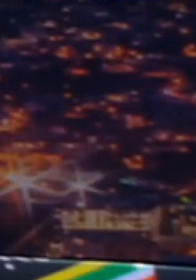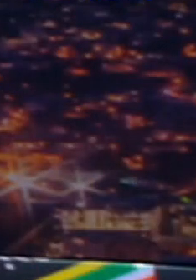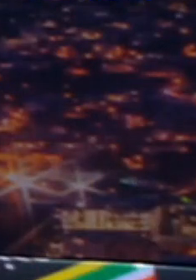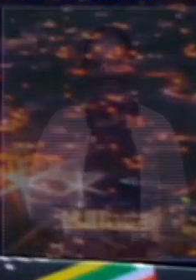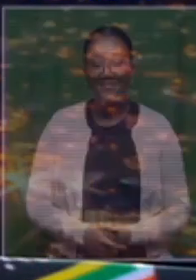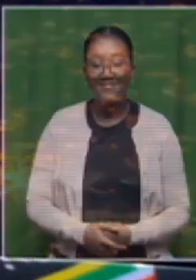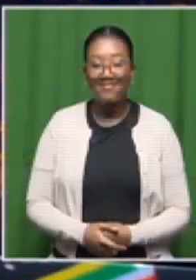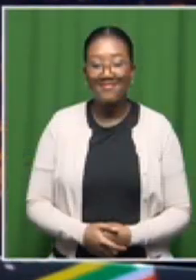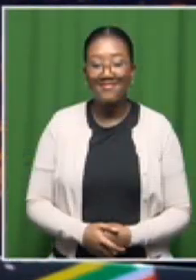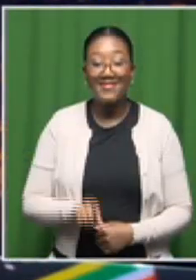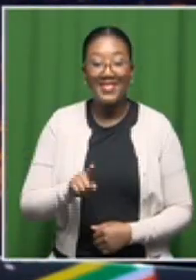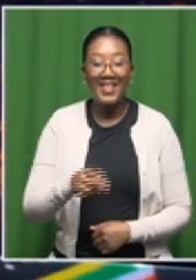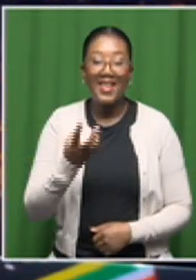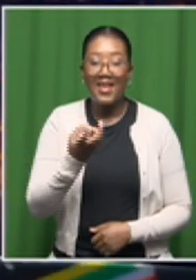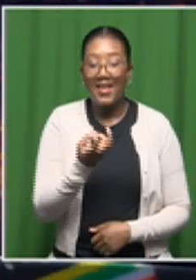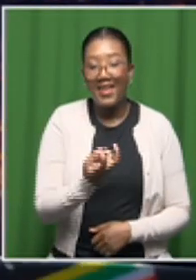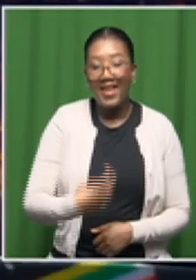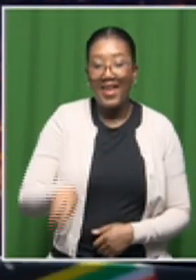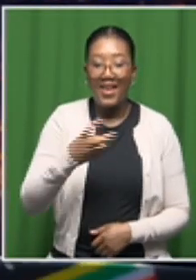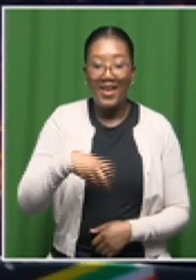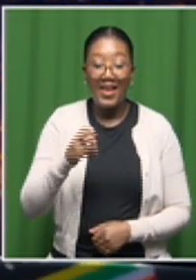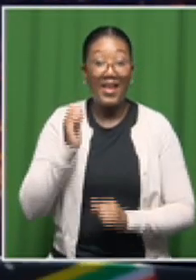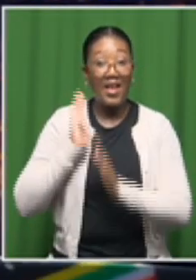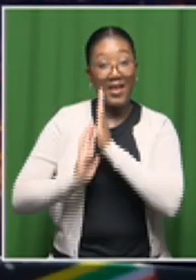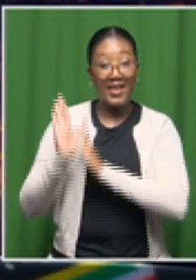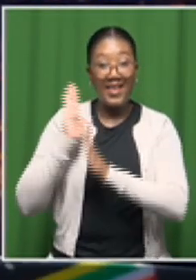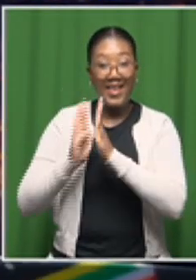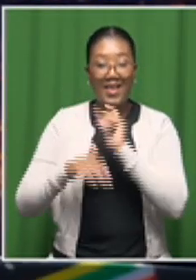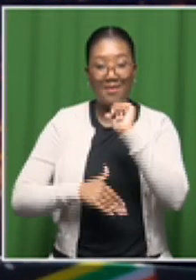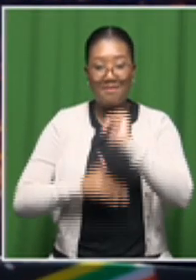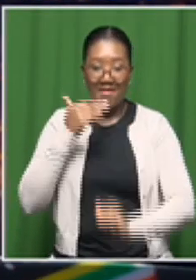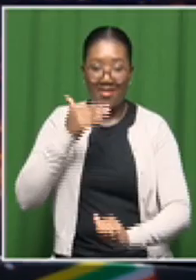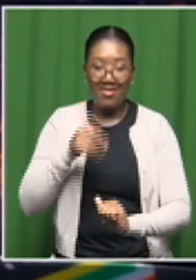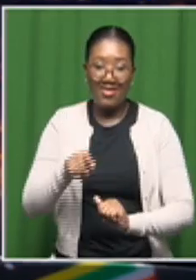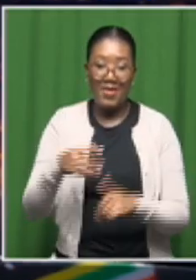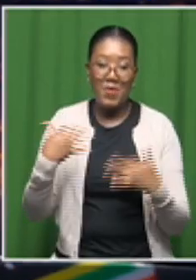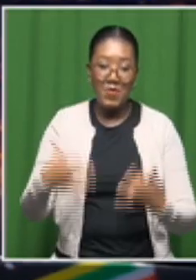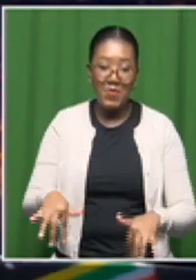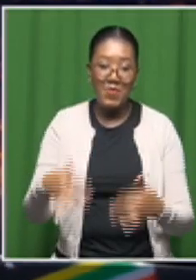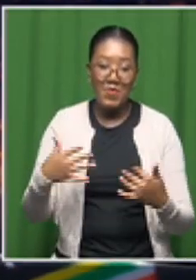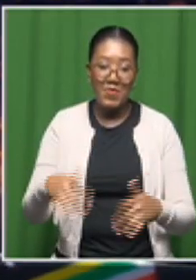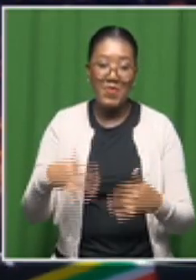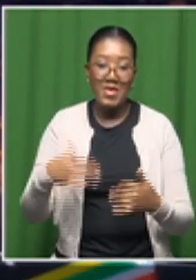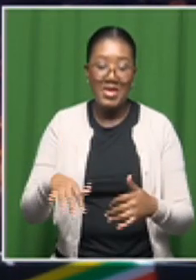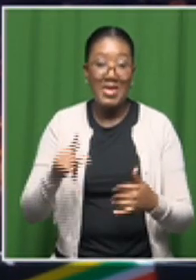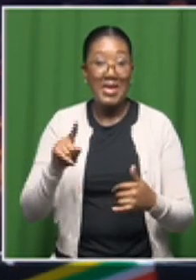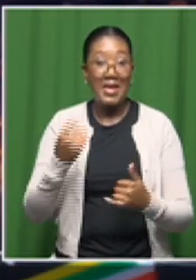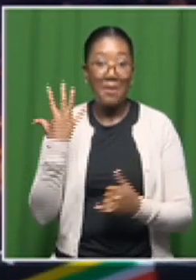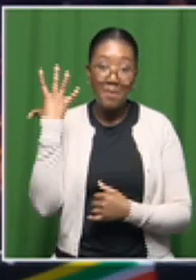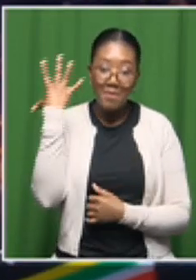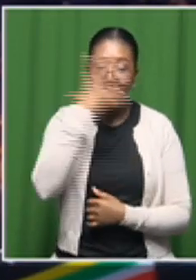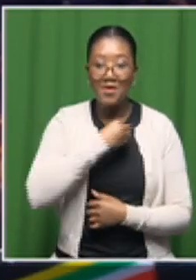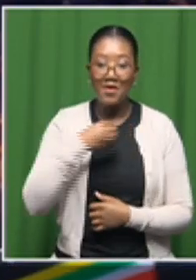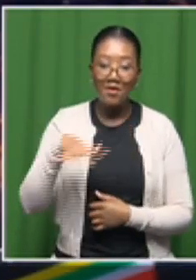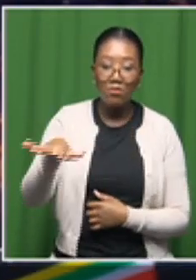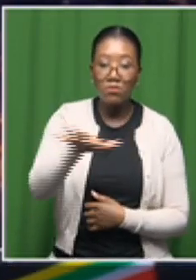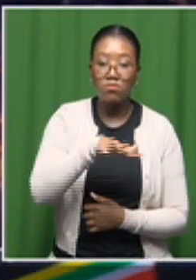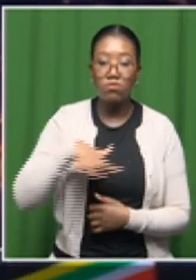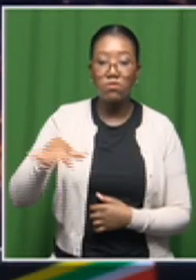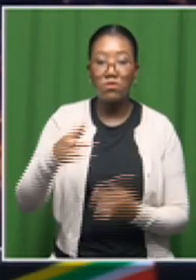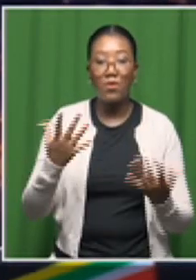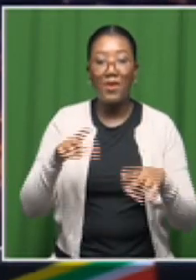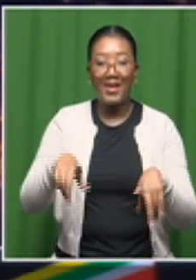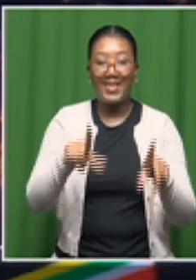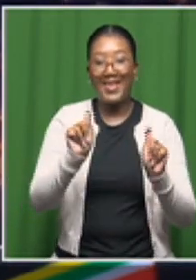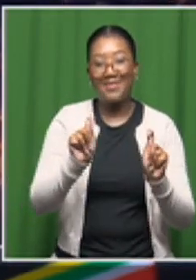Now, as part of Heritage and Tourism Month, we take you on the most historically significant yet overlooked heritage sites in the city of